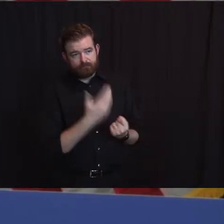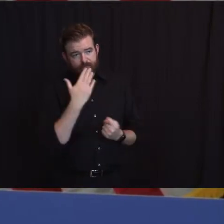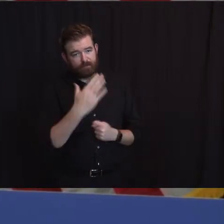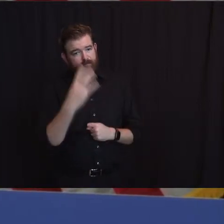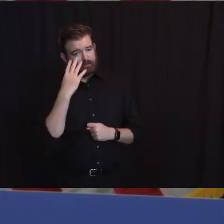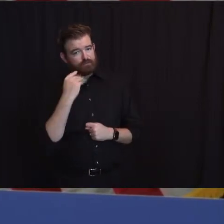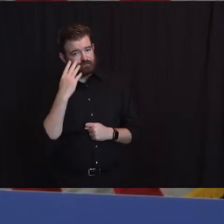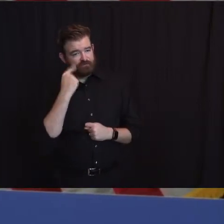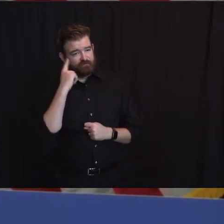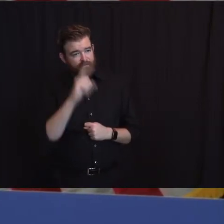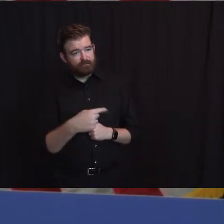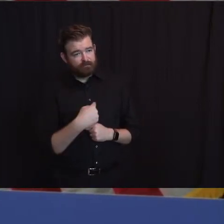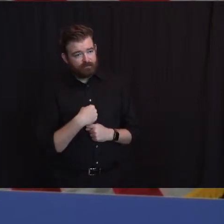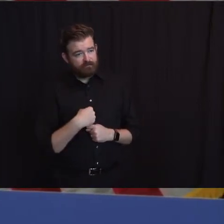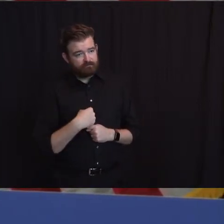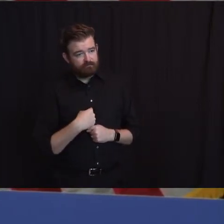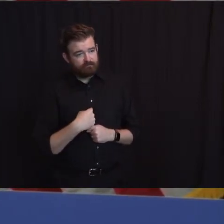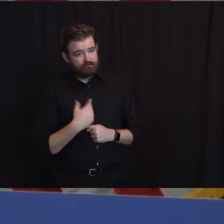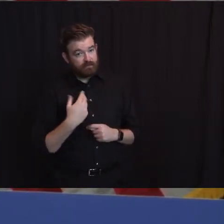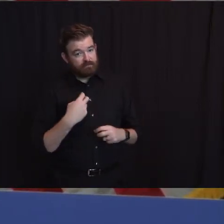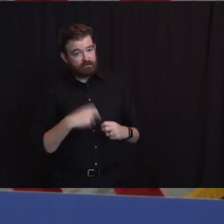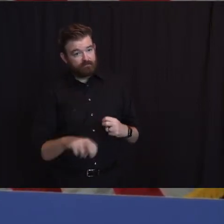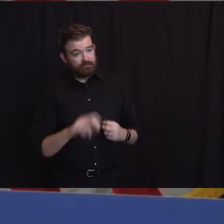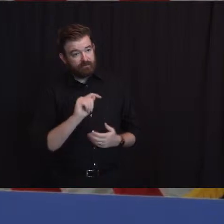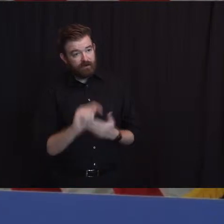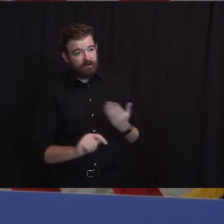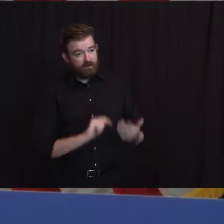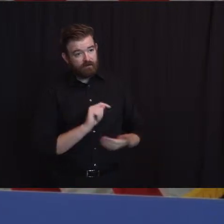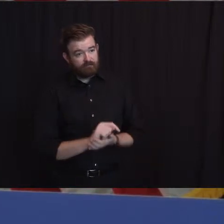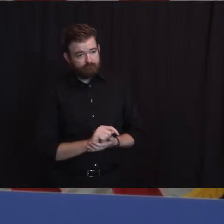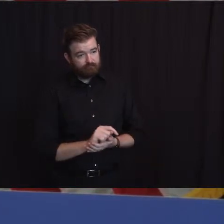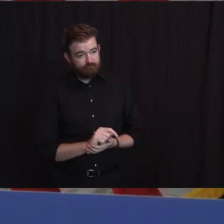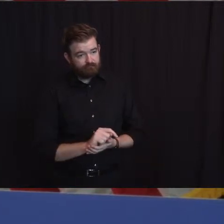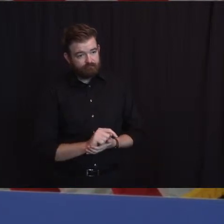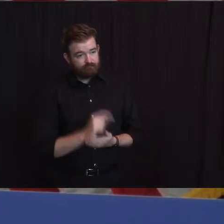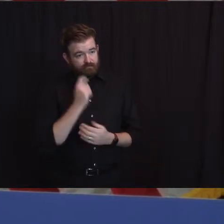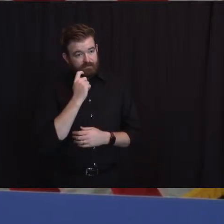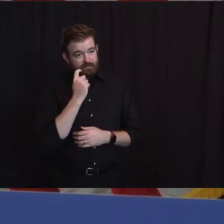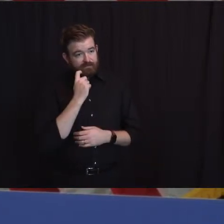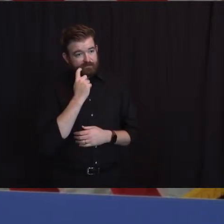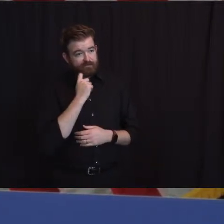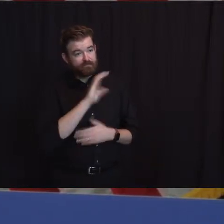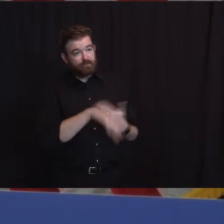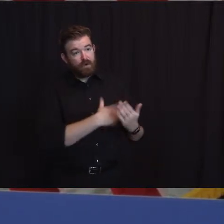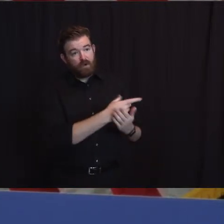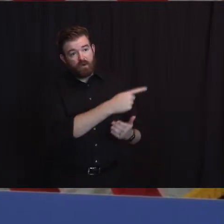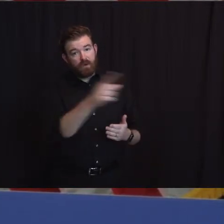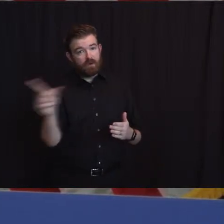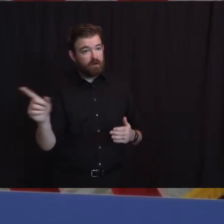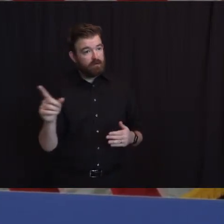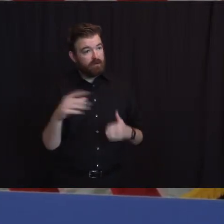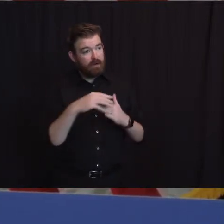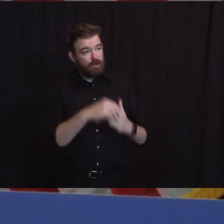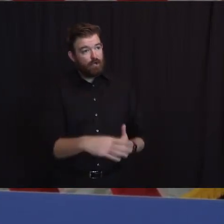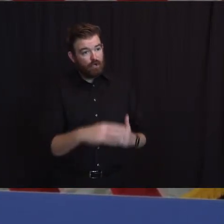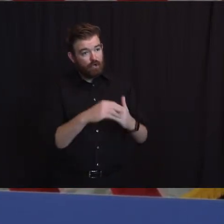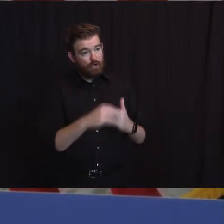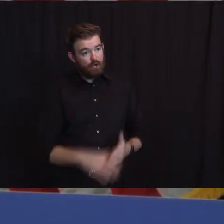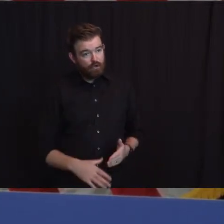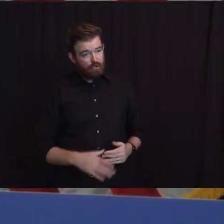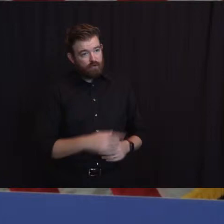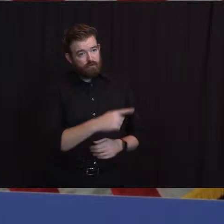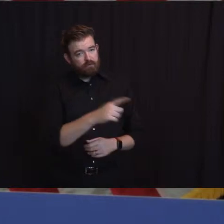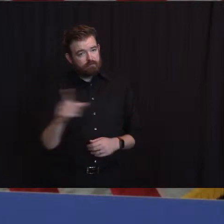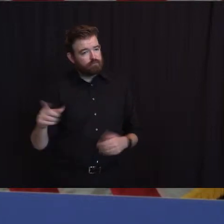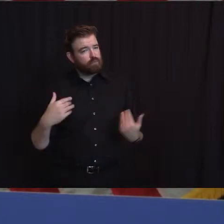a very difficult time, and appreciate the leadership from everybody here at this table. And you've made some difficult decisions. You've used what I